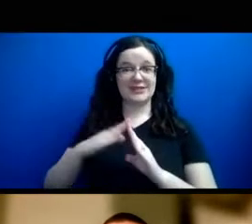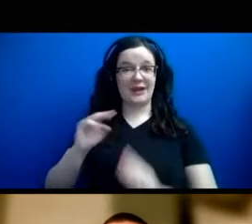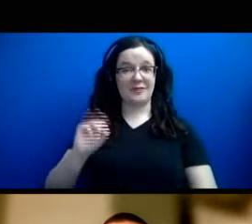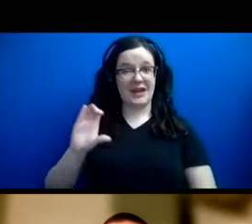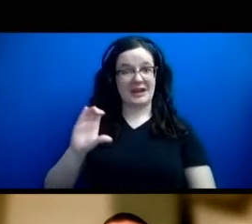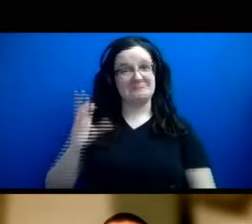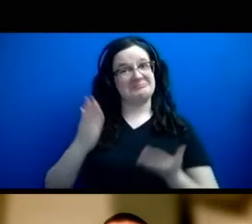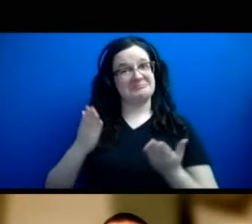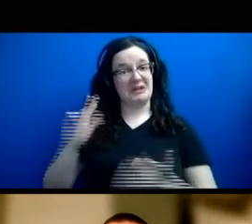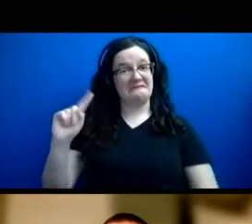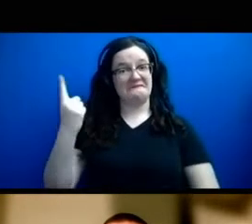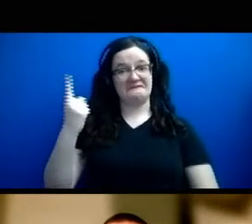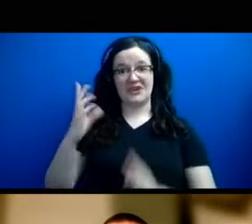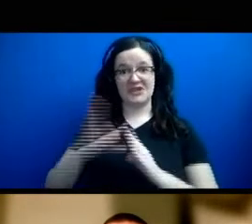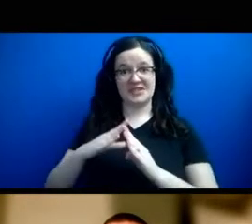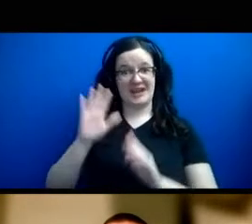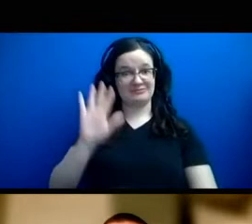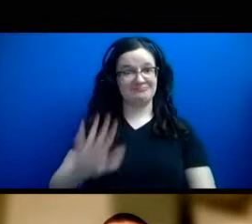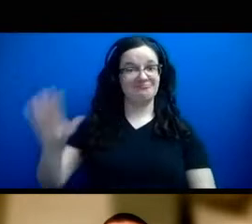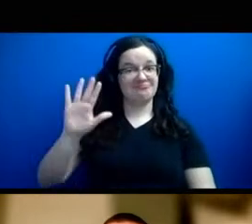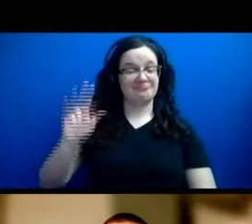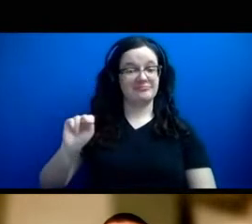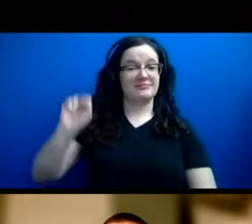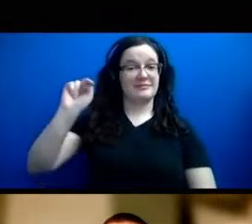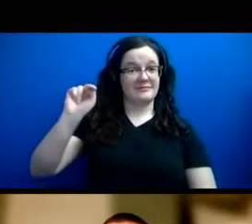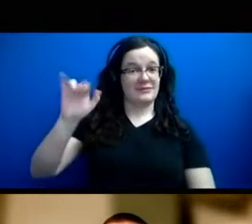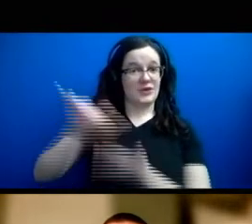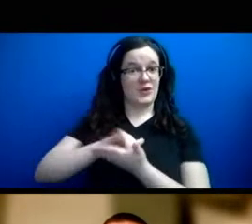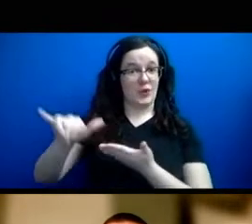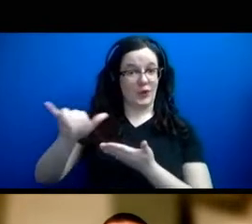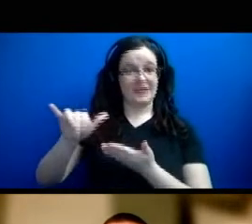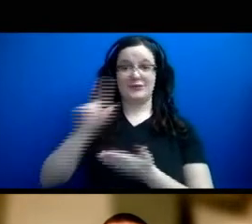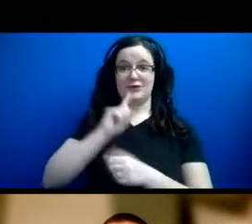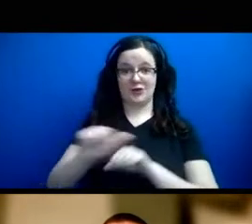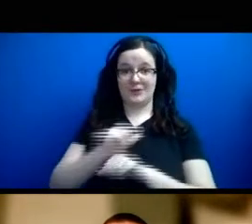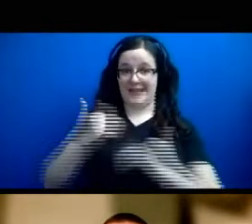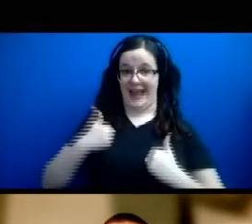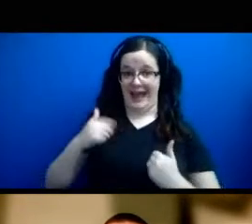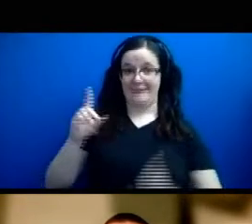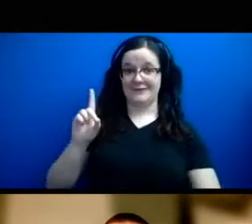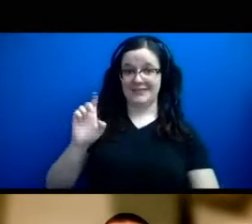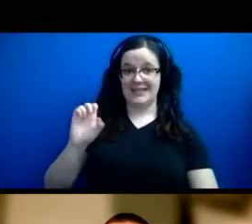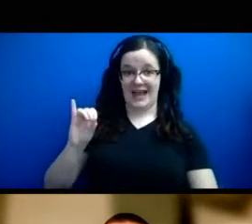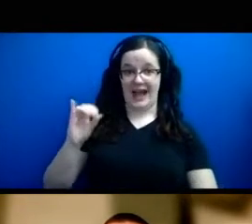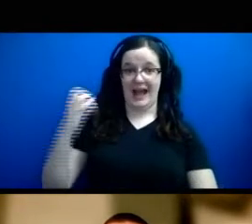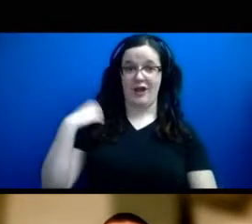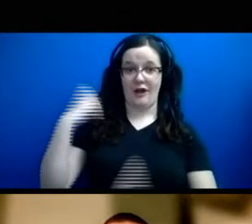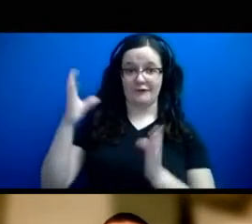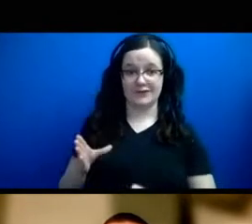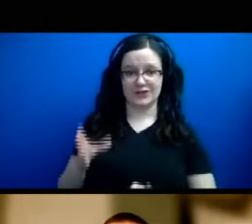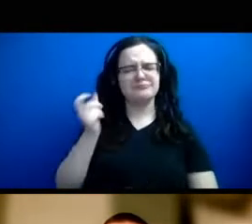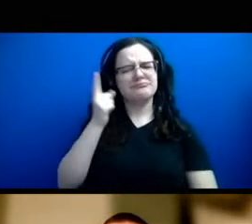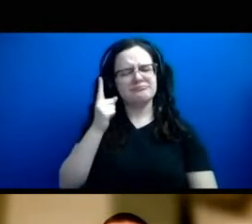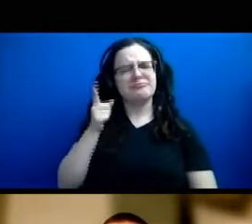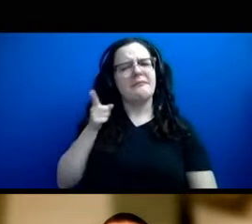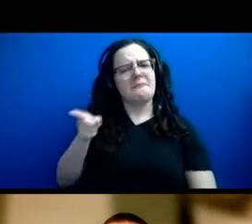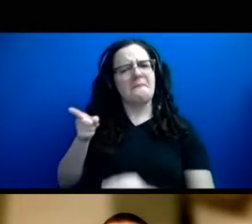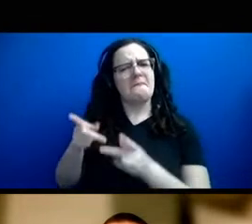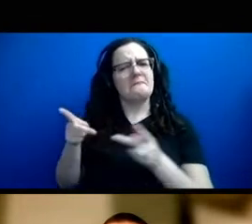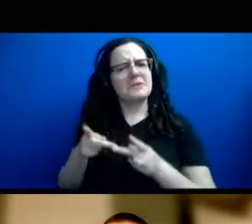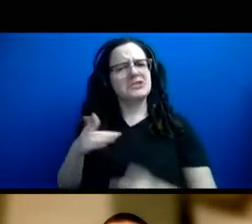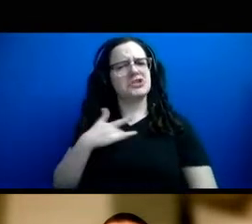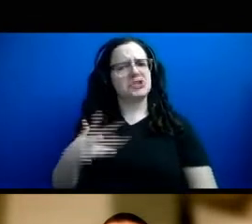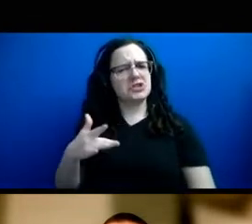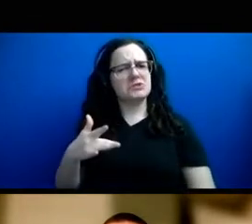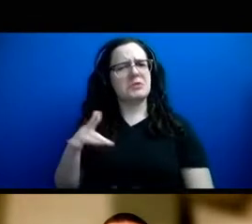New York to have a DEI officer, although such positions are common in the private sector and the